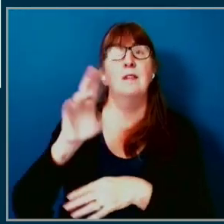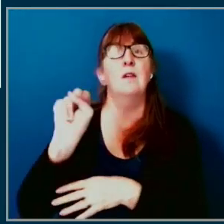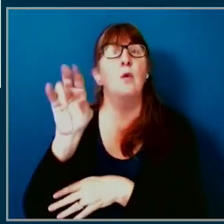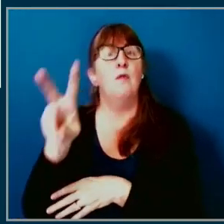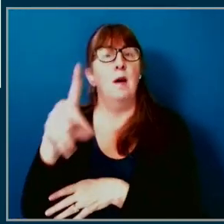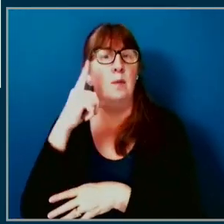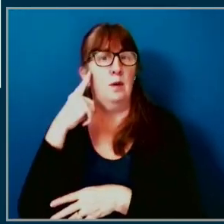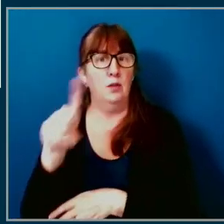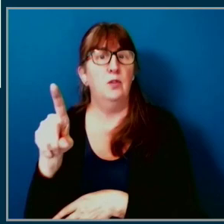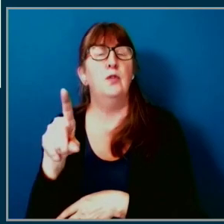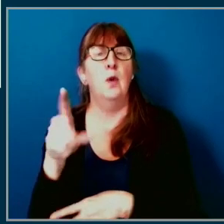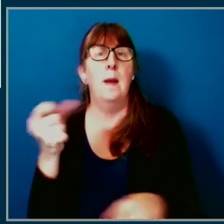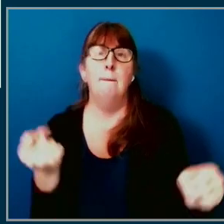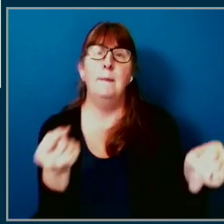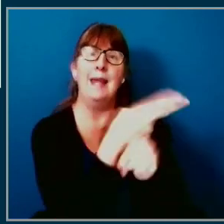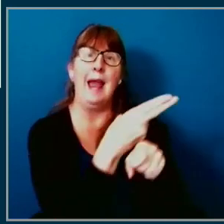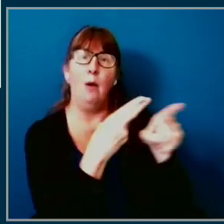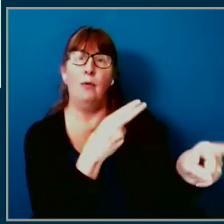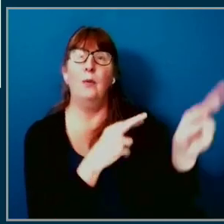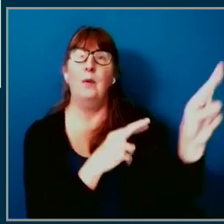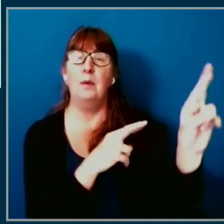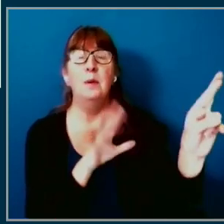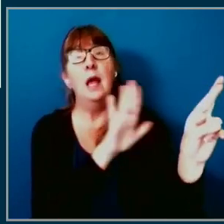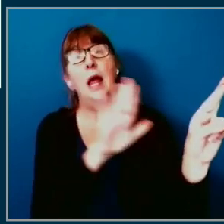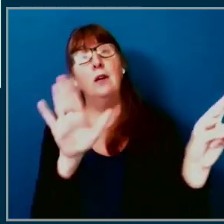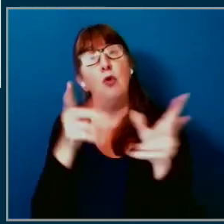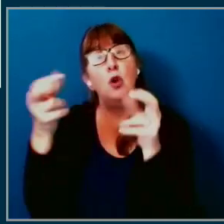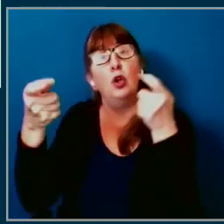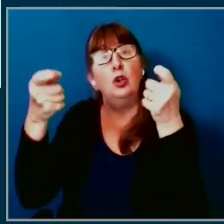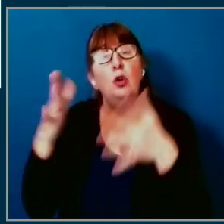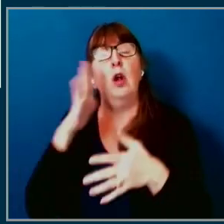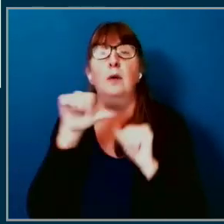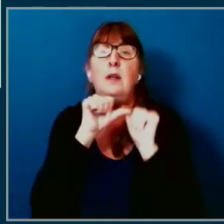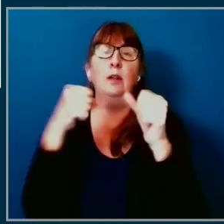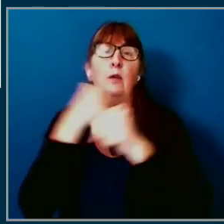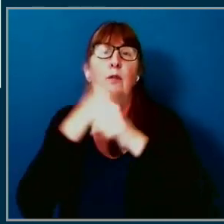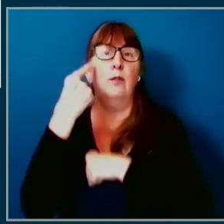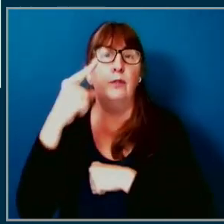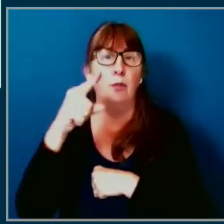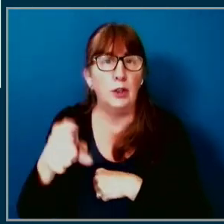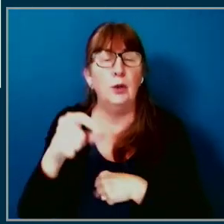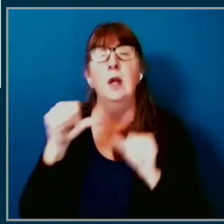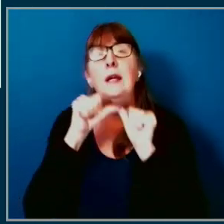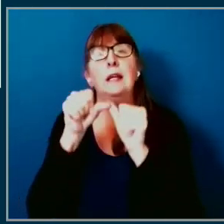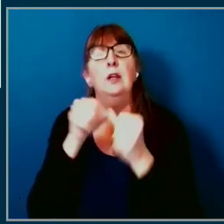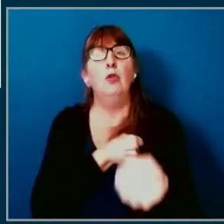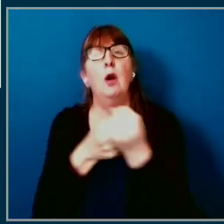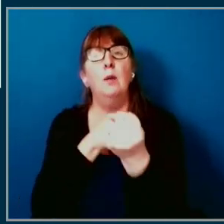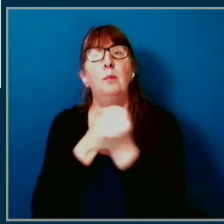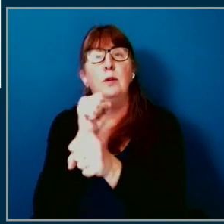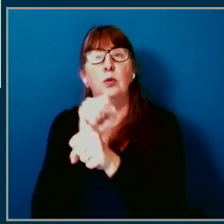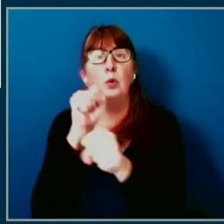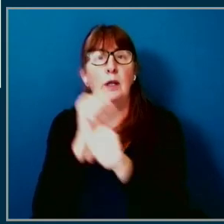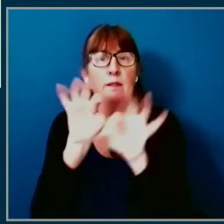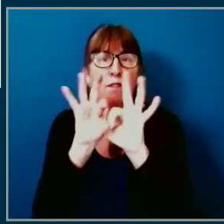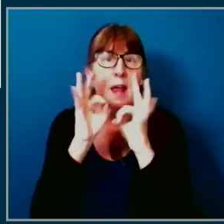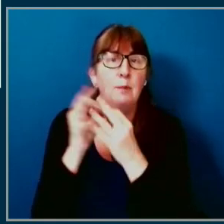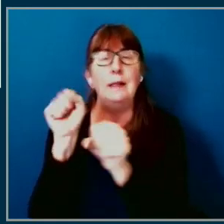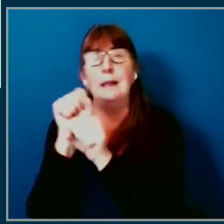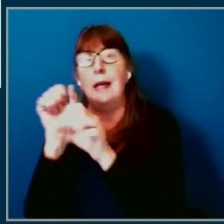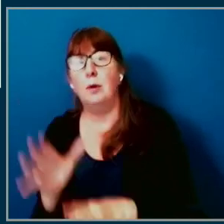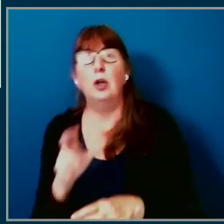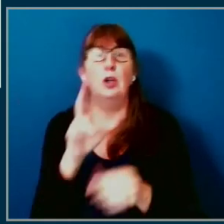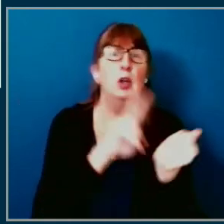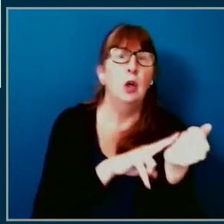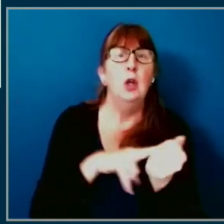beat out the Republican. And as your controller, I will continue to fight for you. I will continue to uplift working families, laborers, nurses,